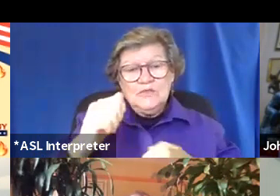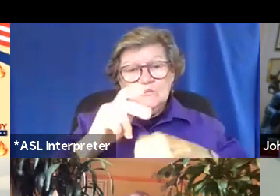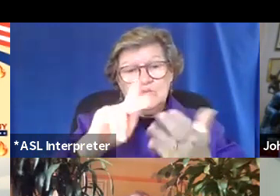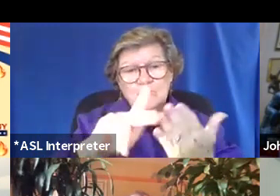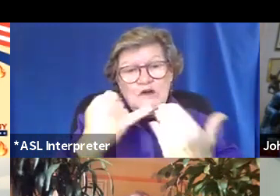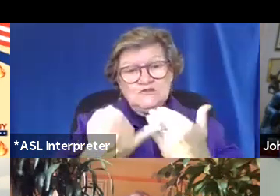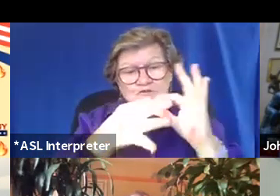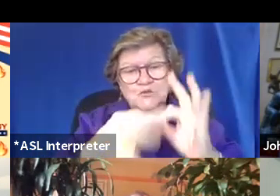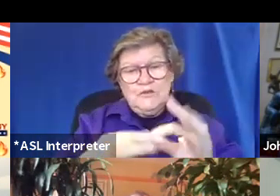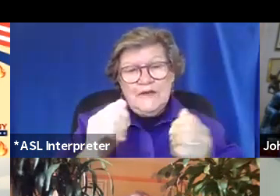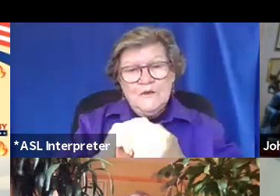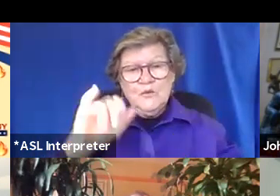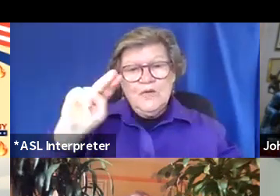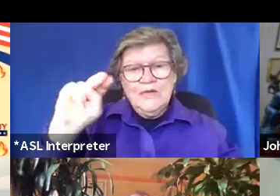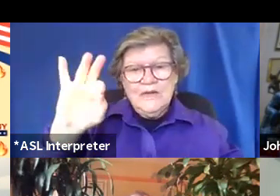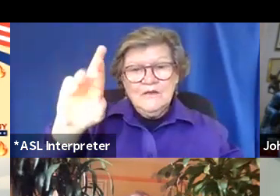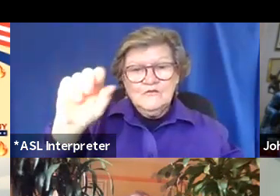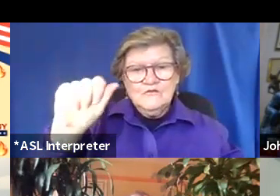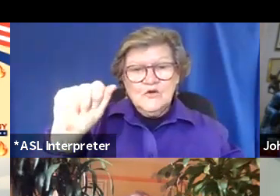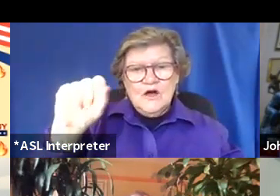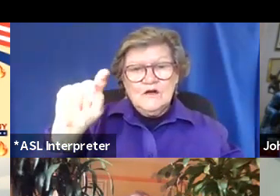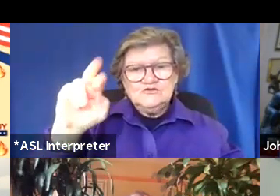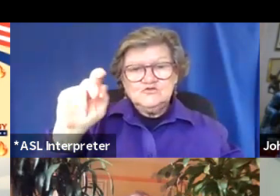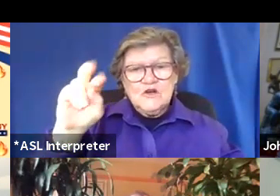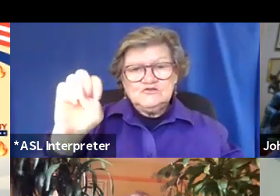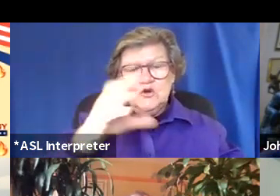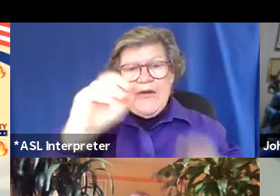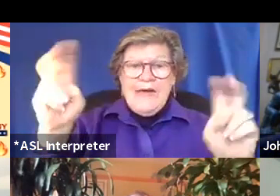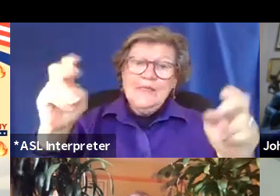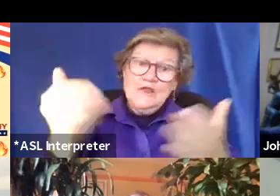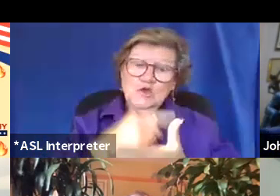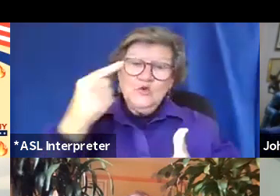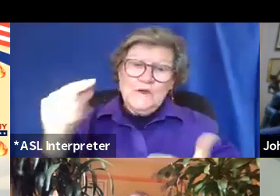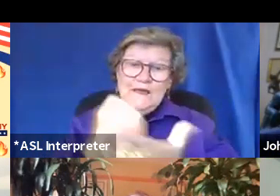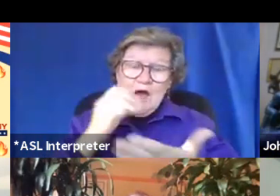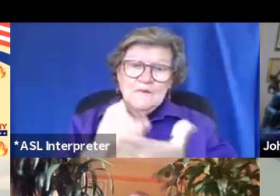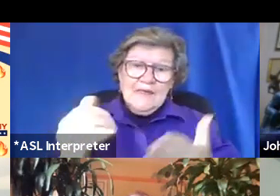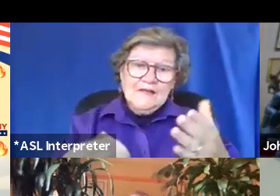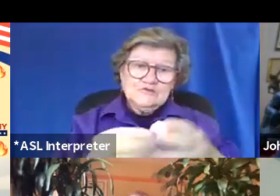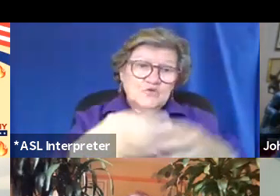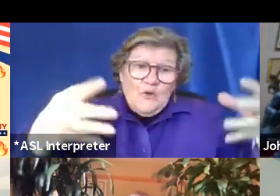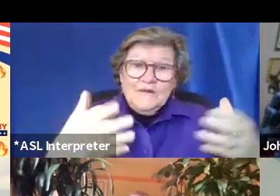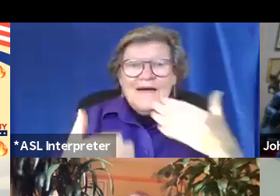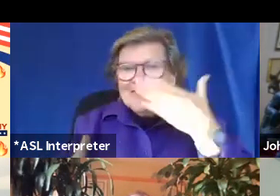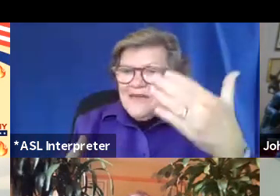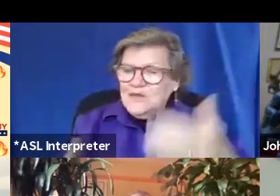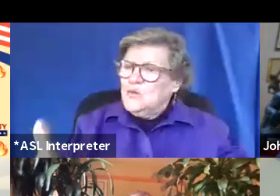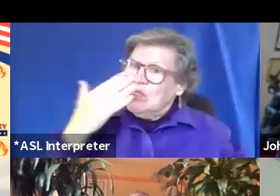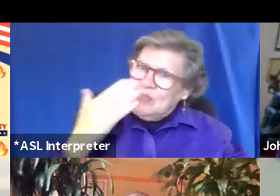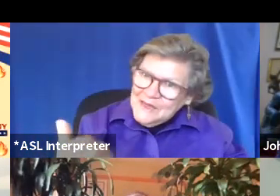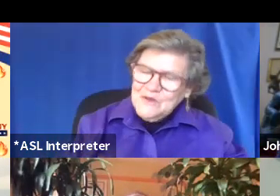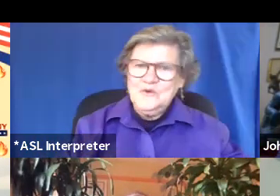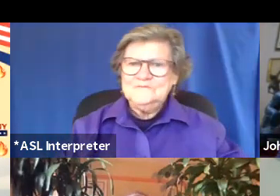our new green economy that's growing. Thank you very much. Thank you, Steve. Thank you.